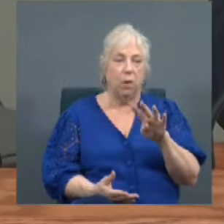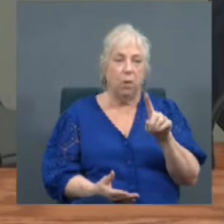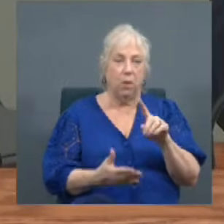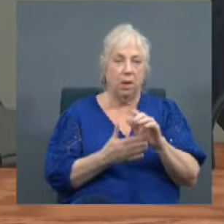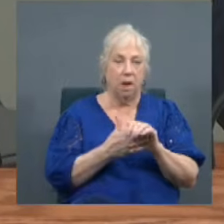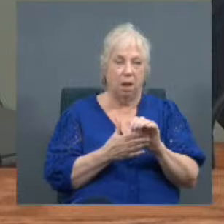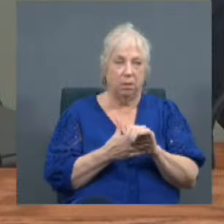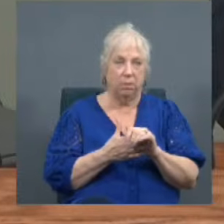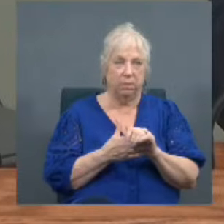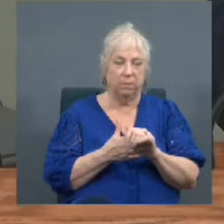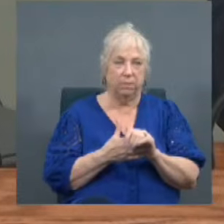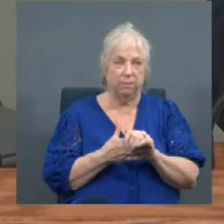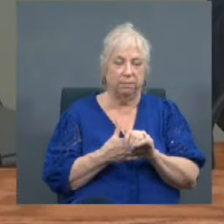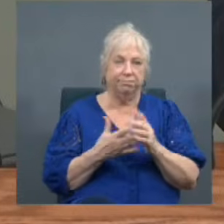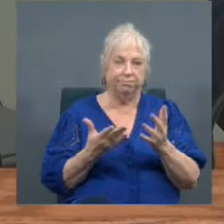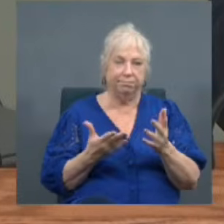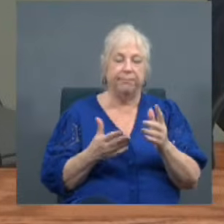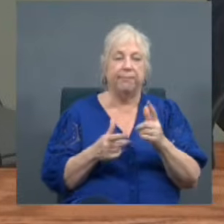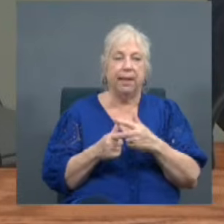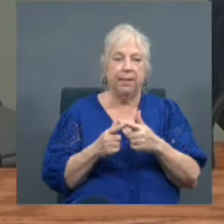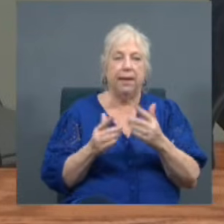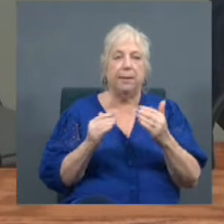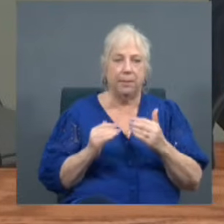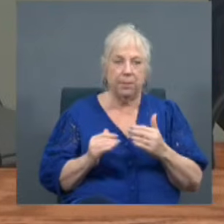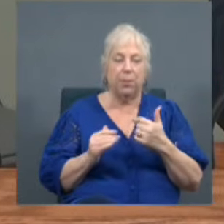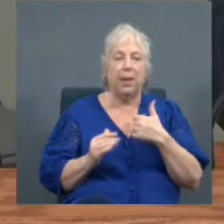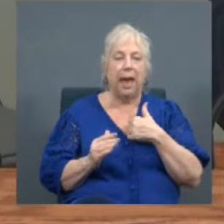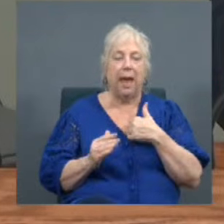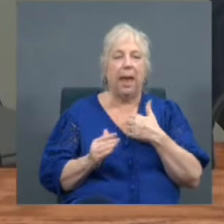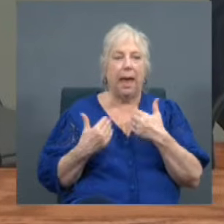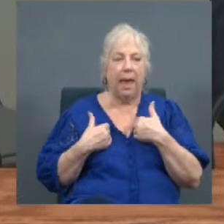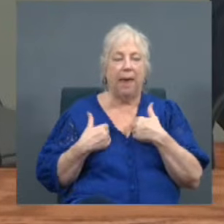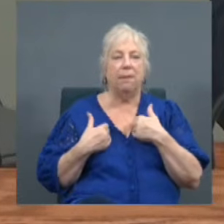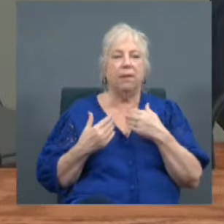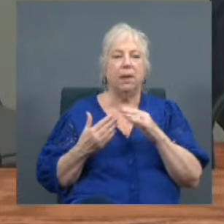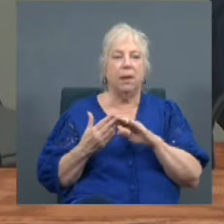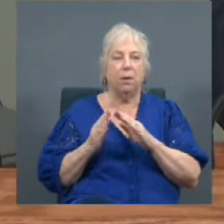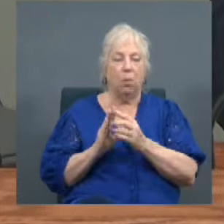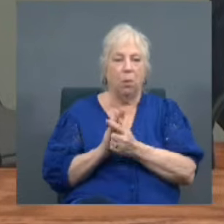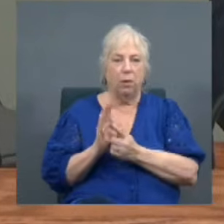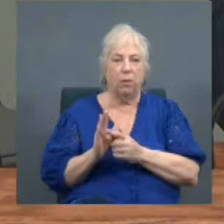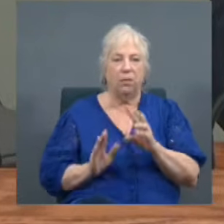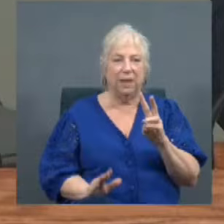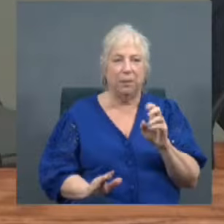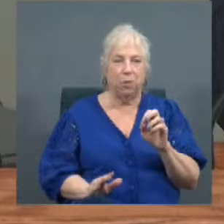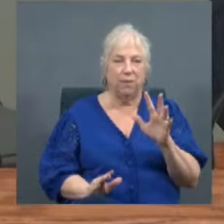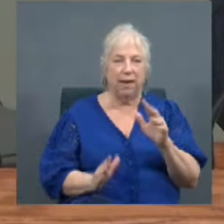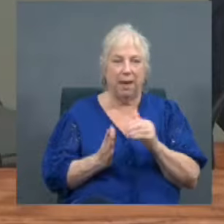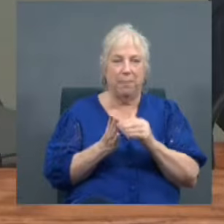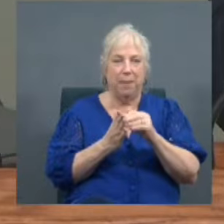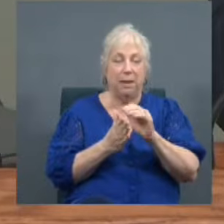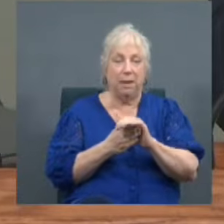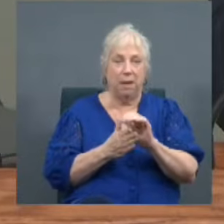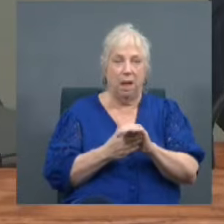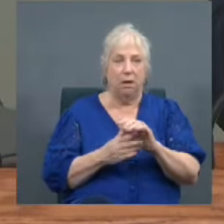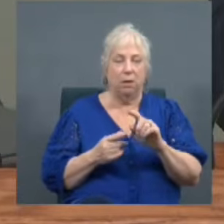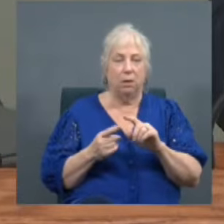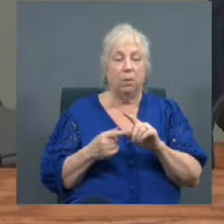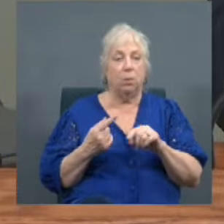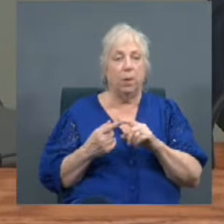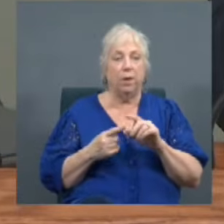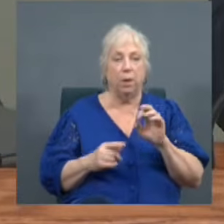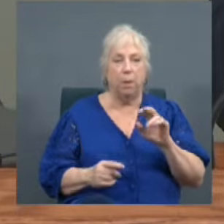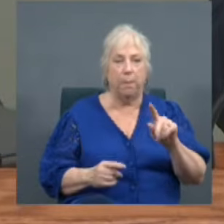$712,441, and then we have an ordinance for $6.5 million. When you go back and you look at